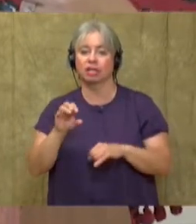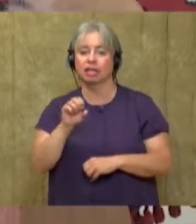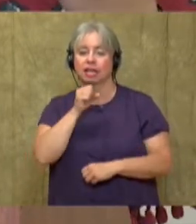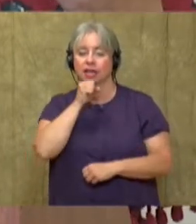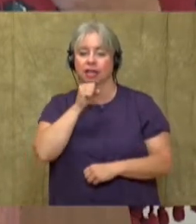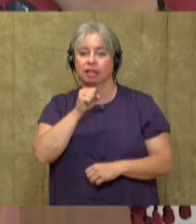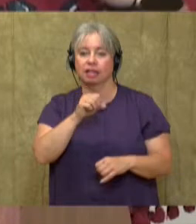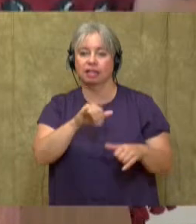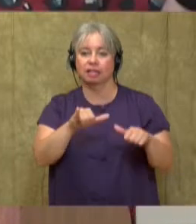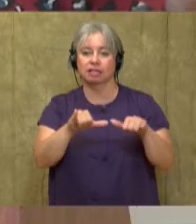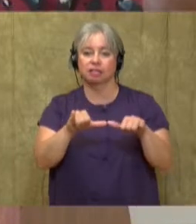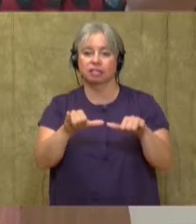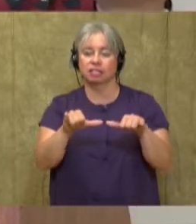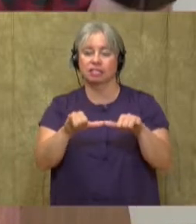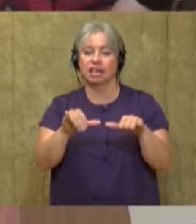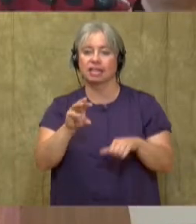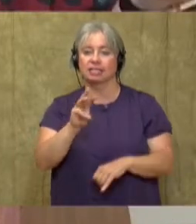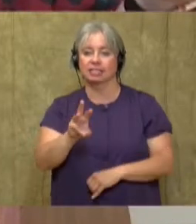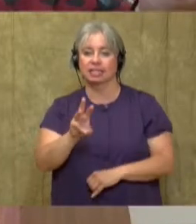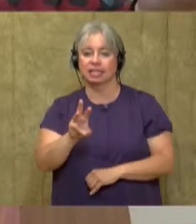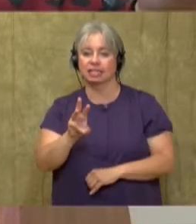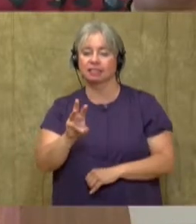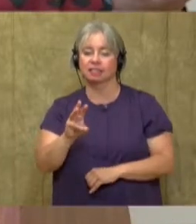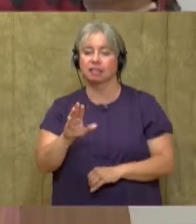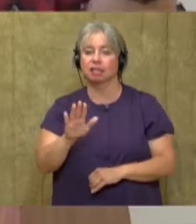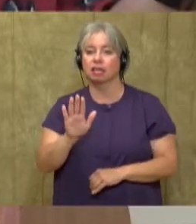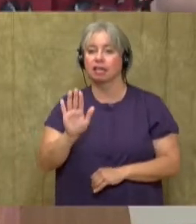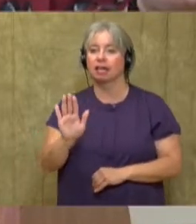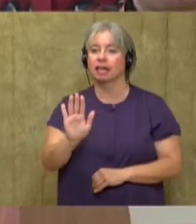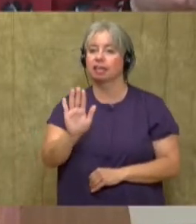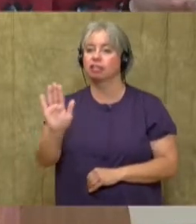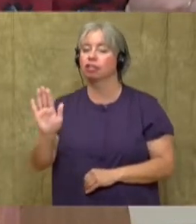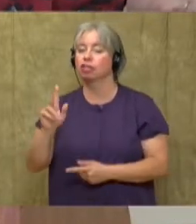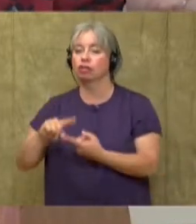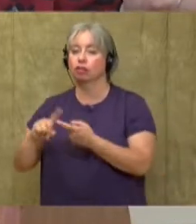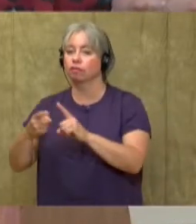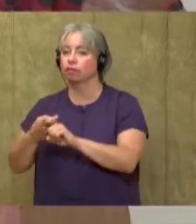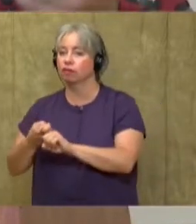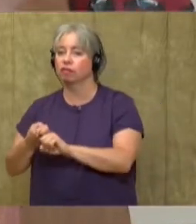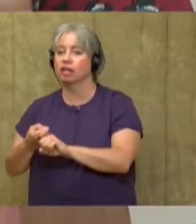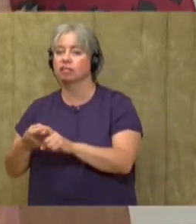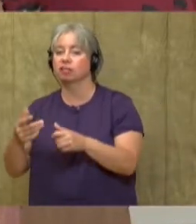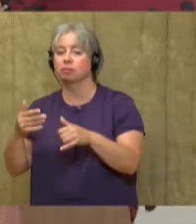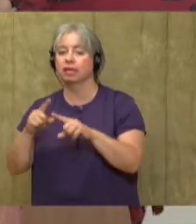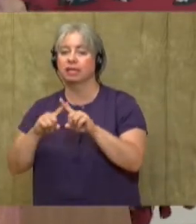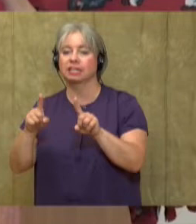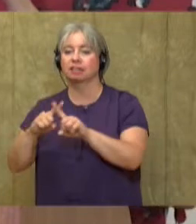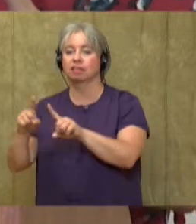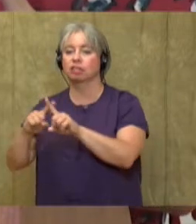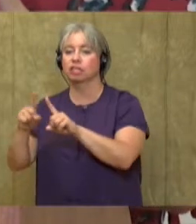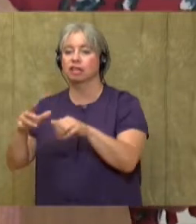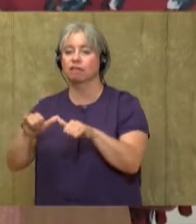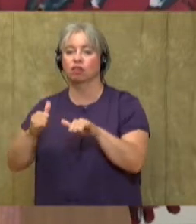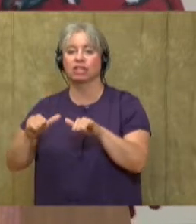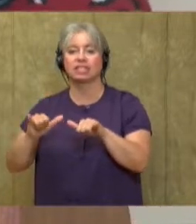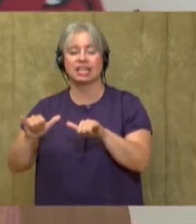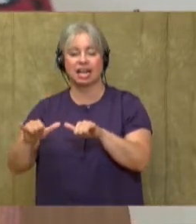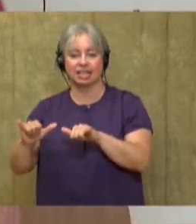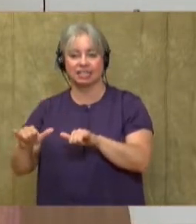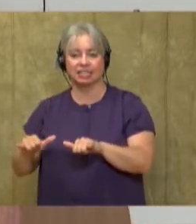9. In fact, you and your friend may both be the same age and wear different size shoes. So that's why this